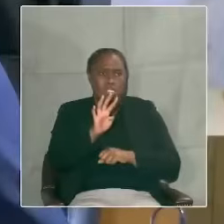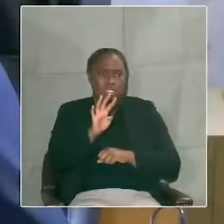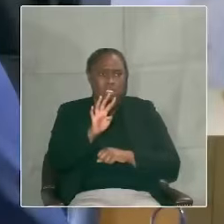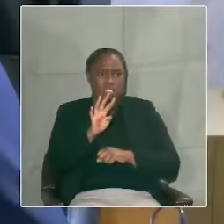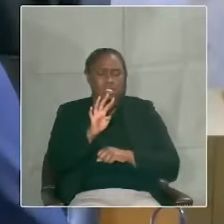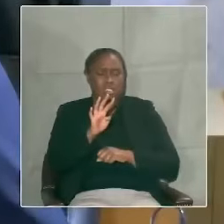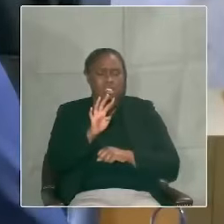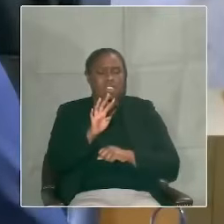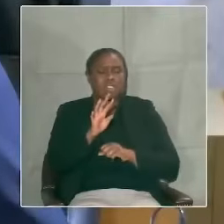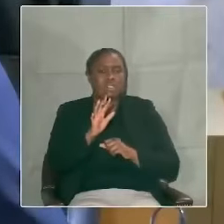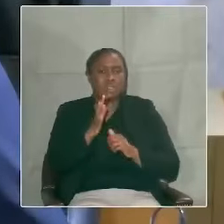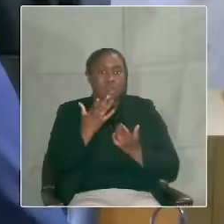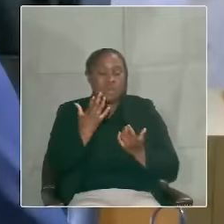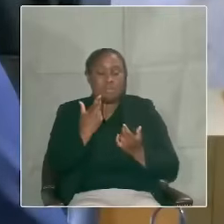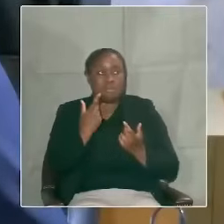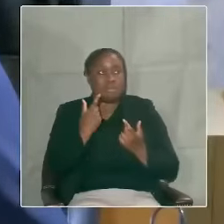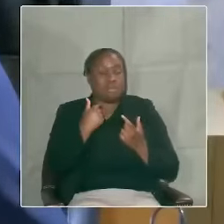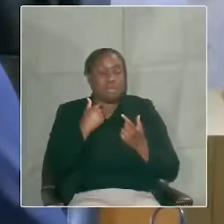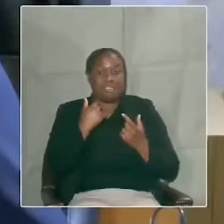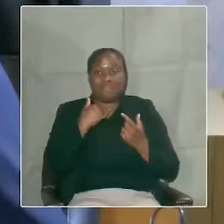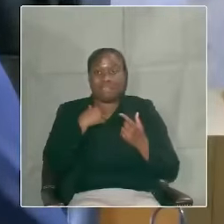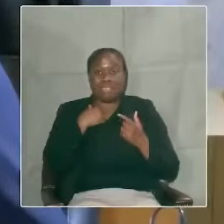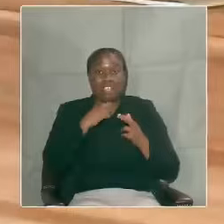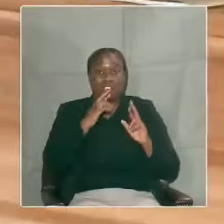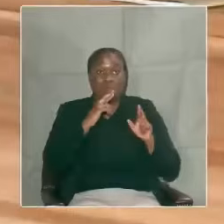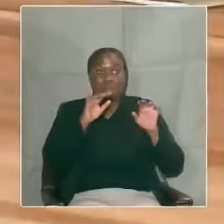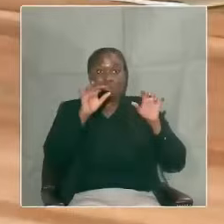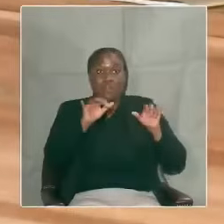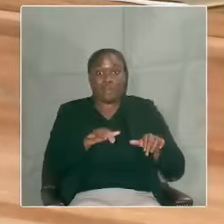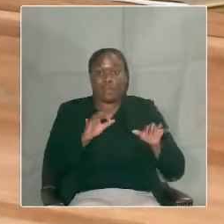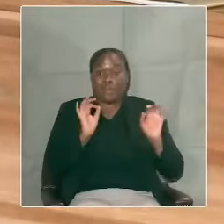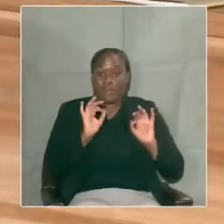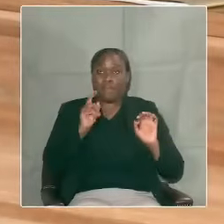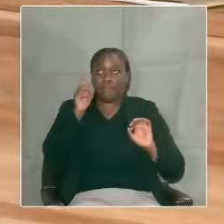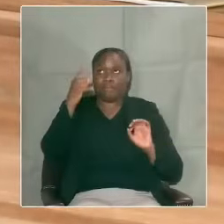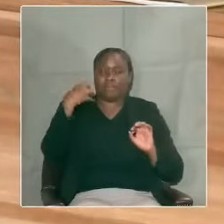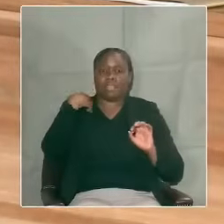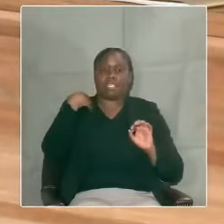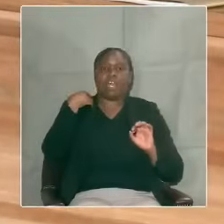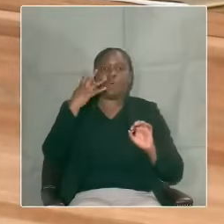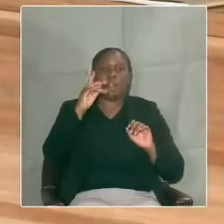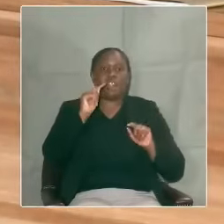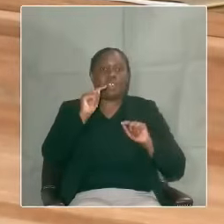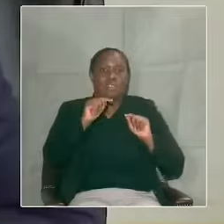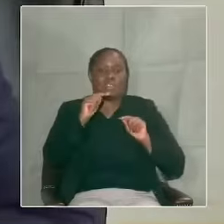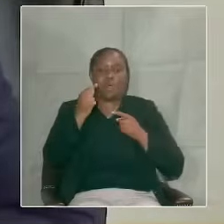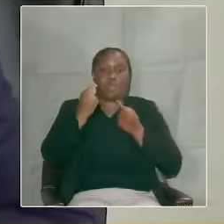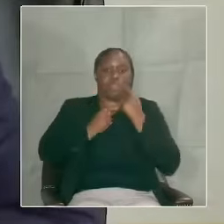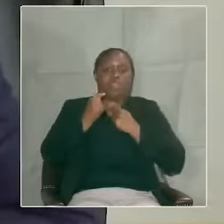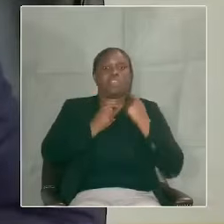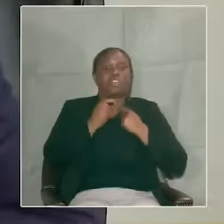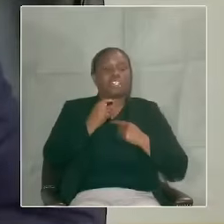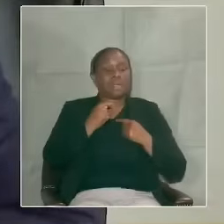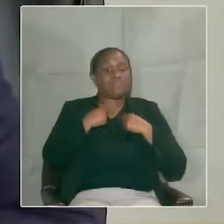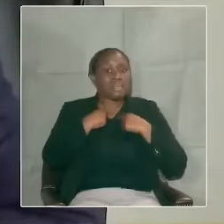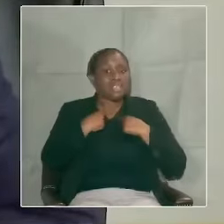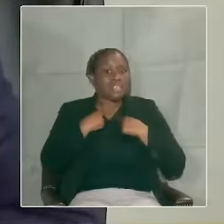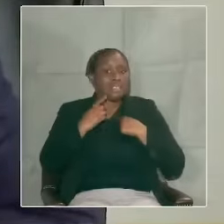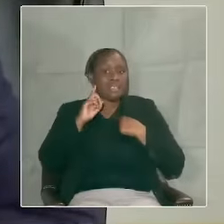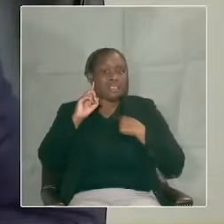anything, probably the minister would have said, yeah, no, this one is not taking my